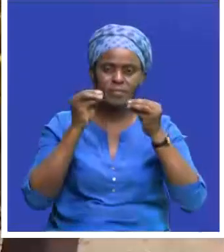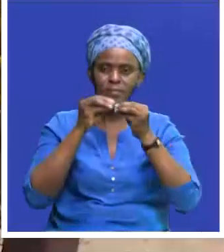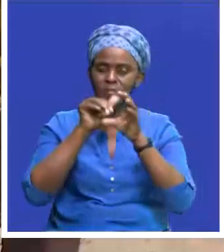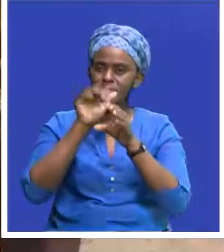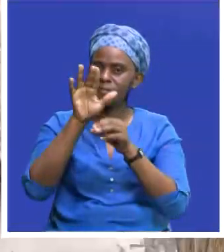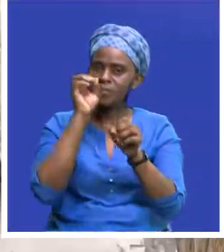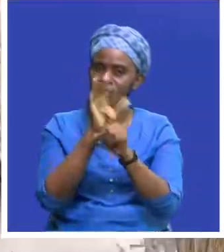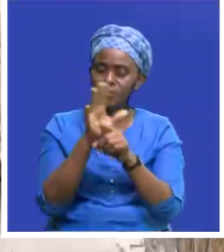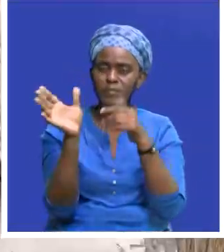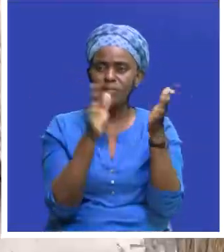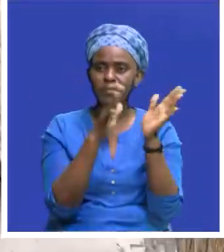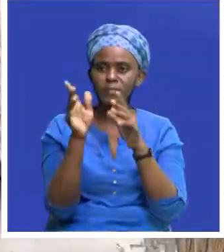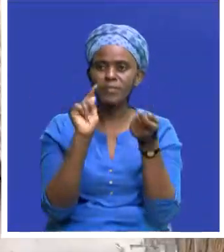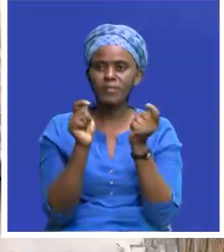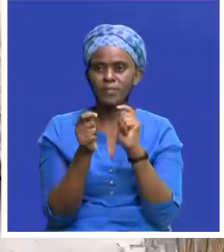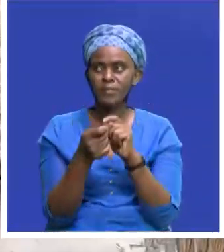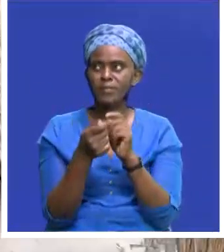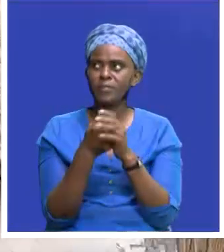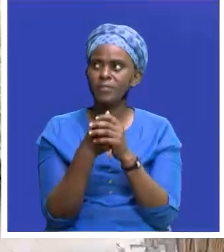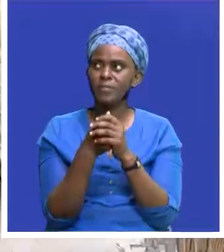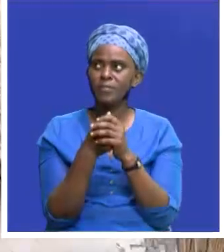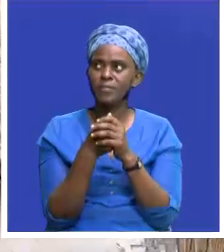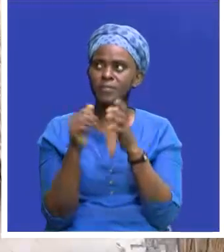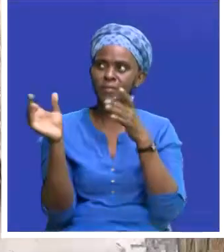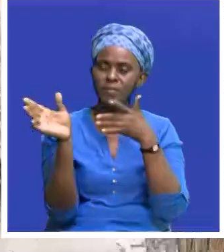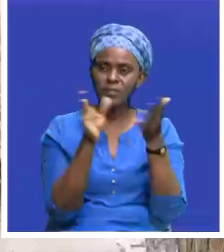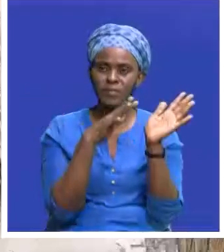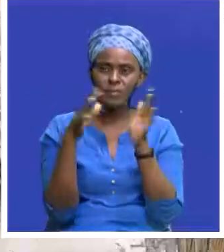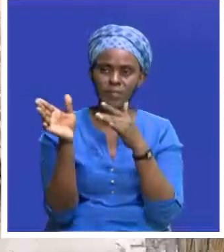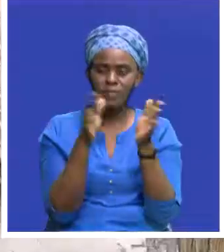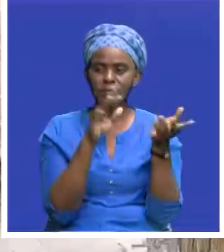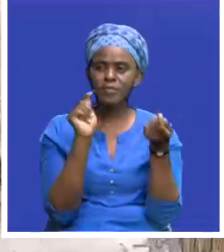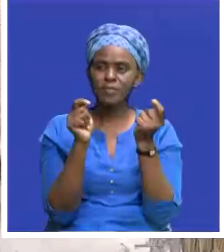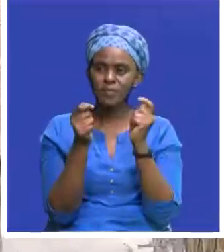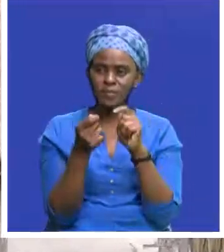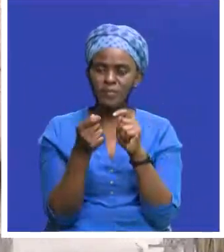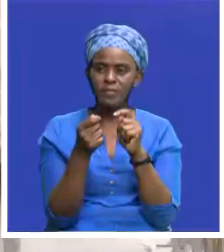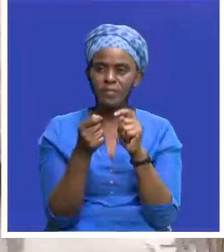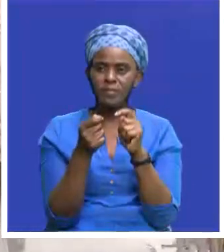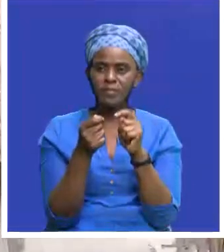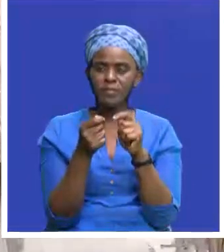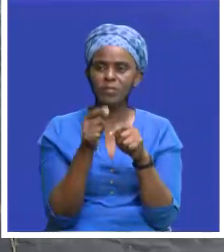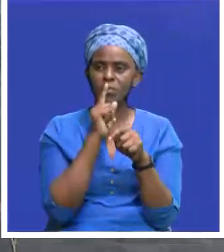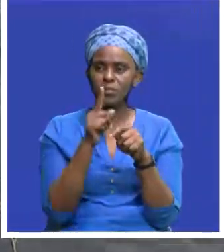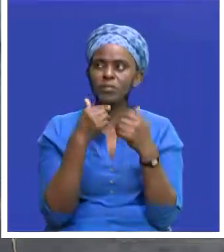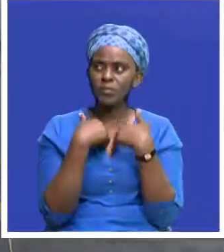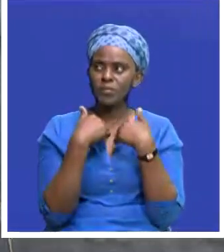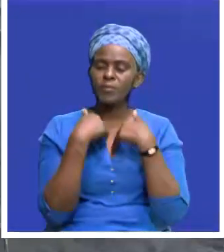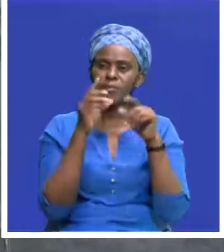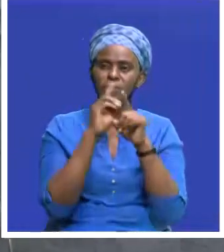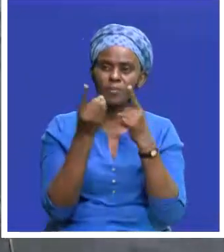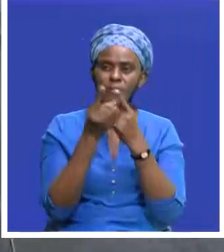of climate change. And we've witnessed that climate change and variability indeed has had impact on this district in